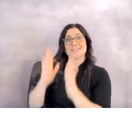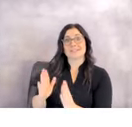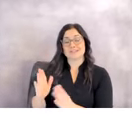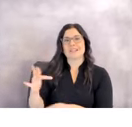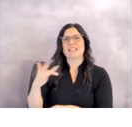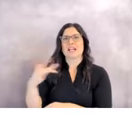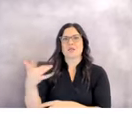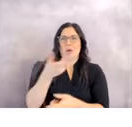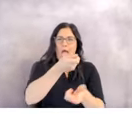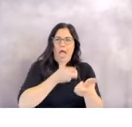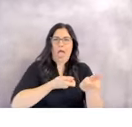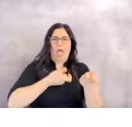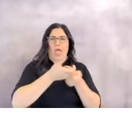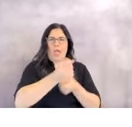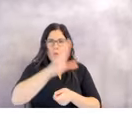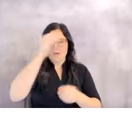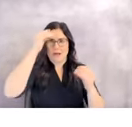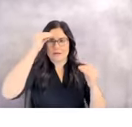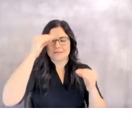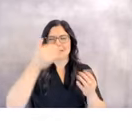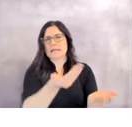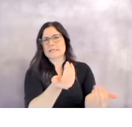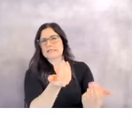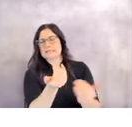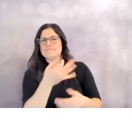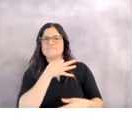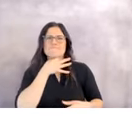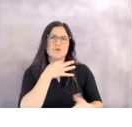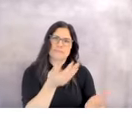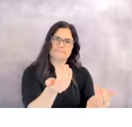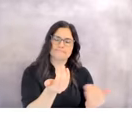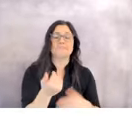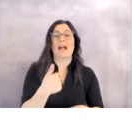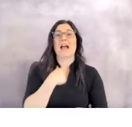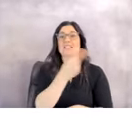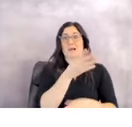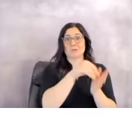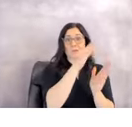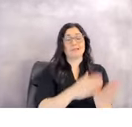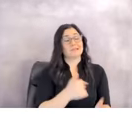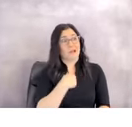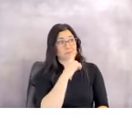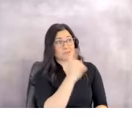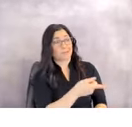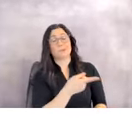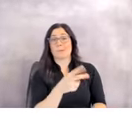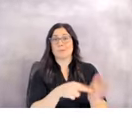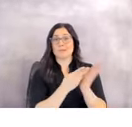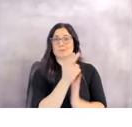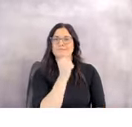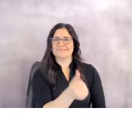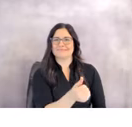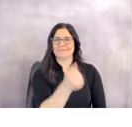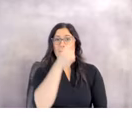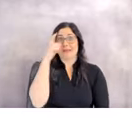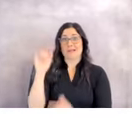your thinking. They have you question. I tell my students, just because I'm telling you this doesn't mean it's true. Just because you